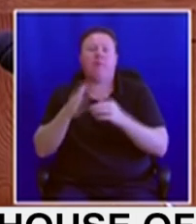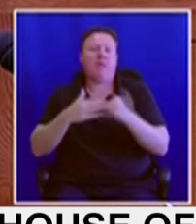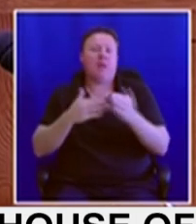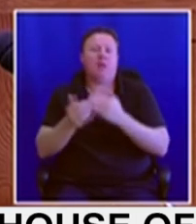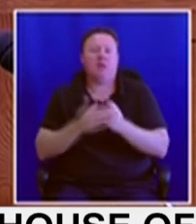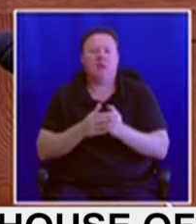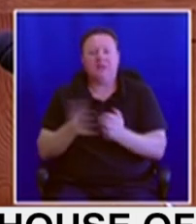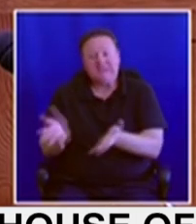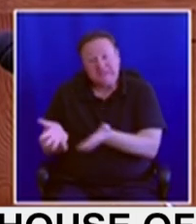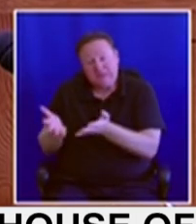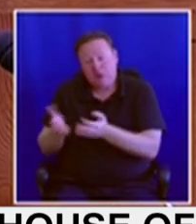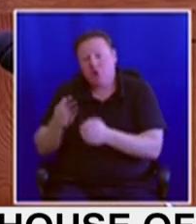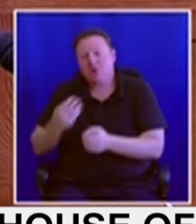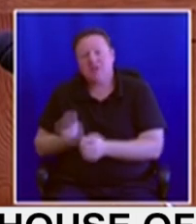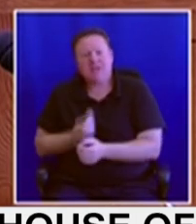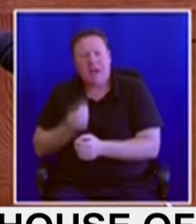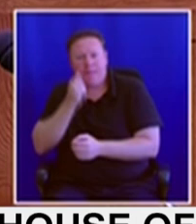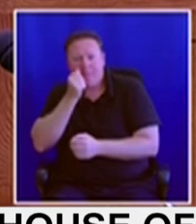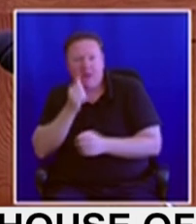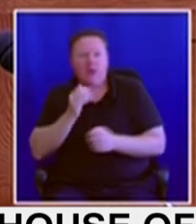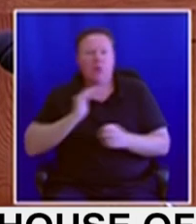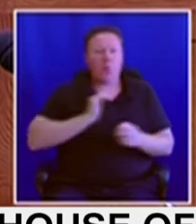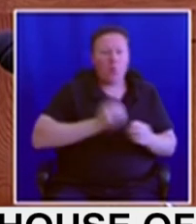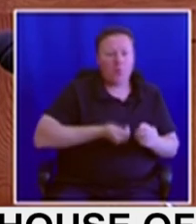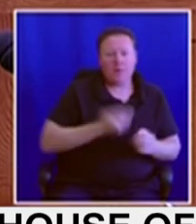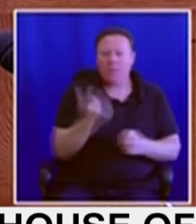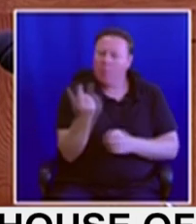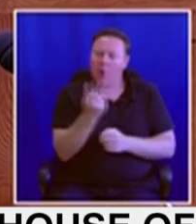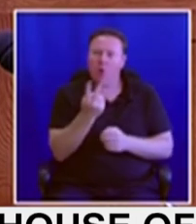women who see each other